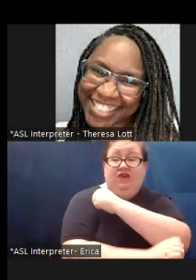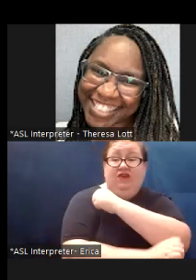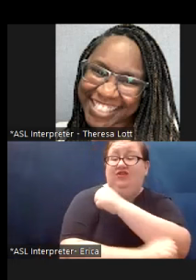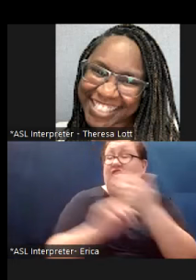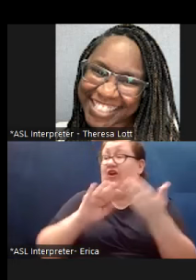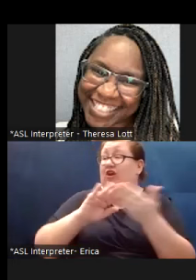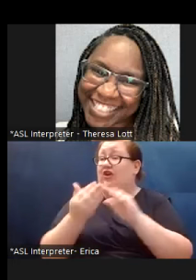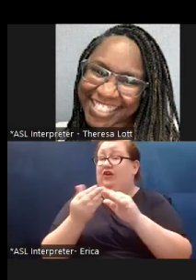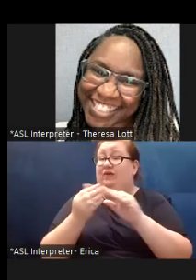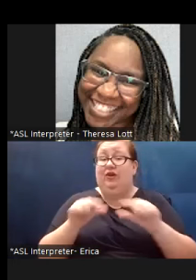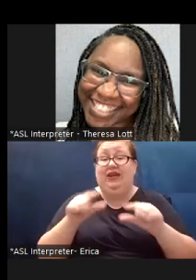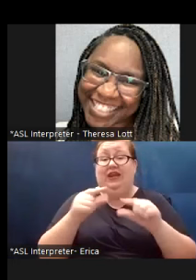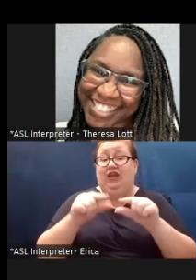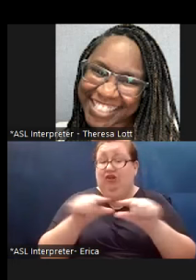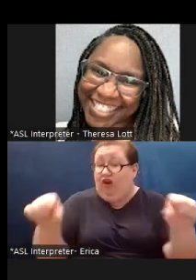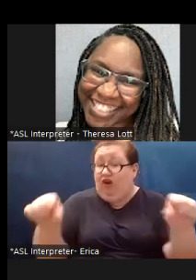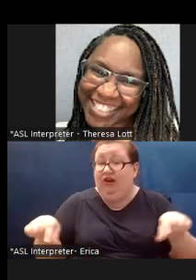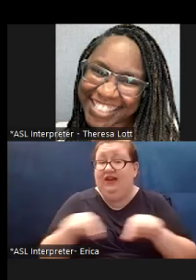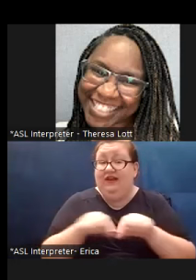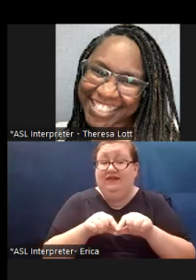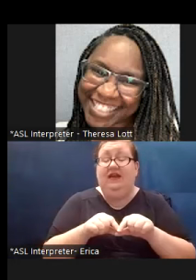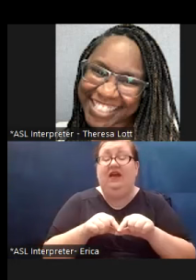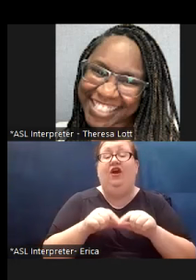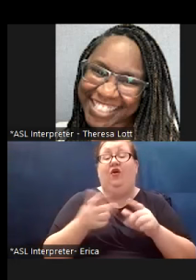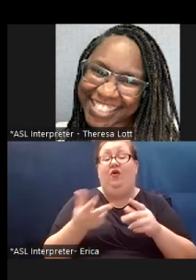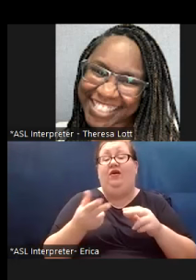and updating resilient building guidelines.